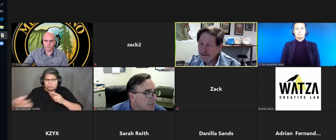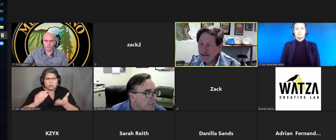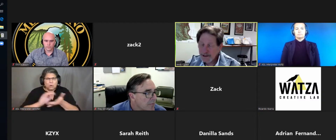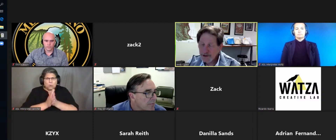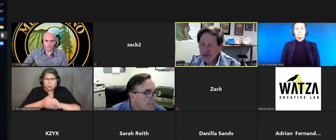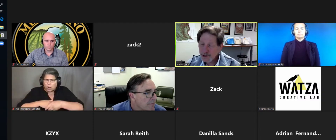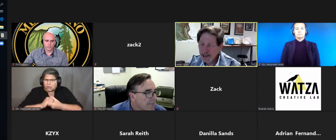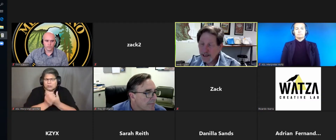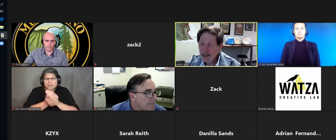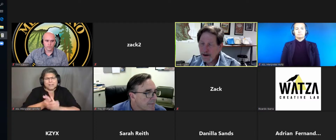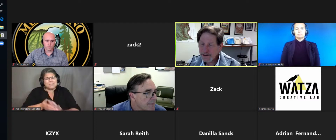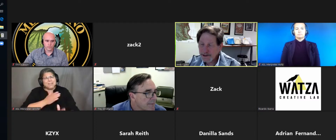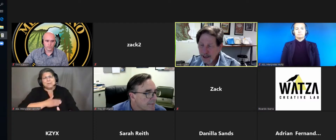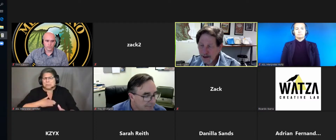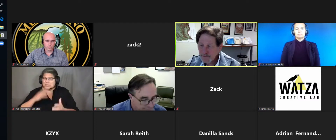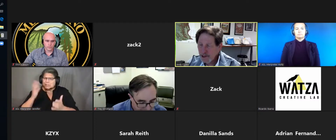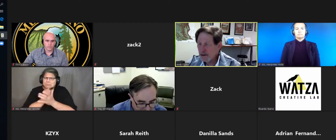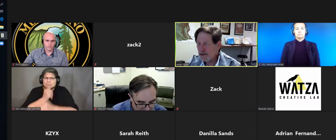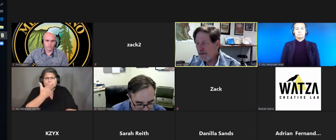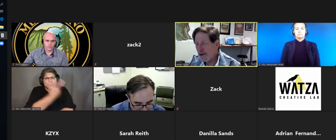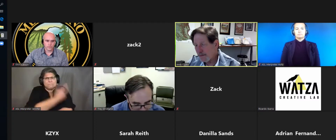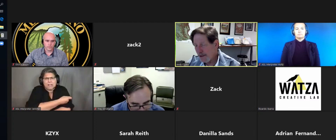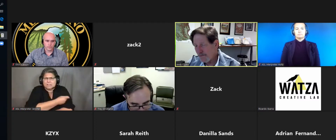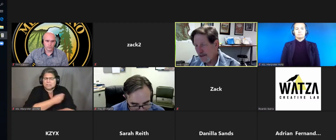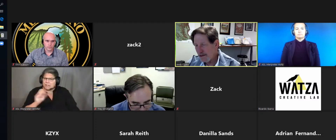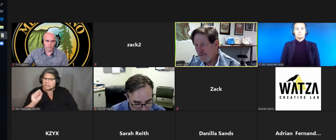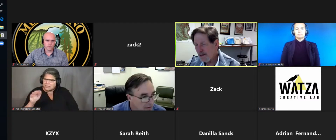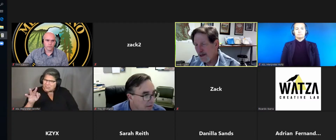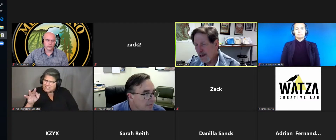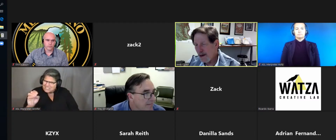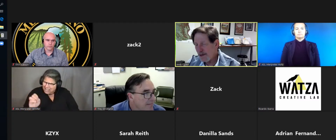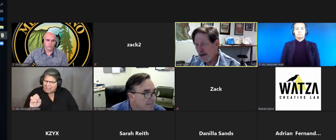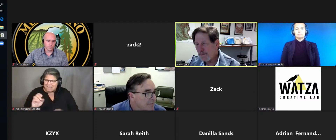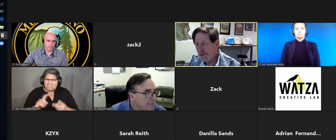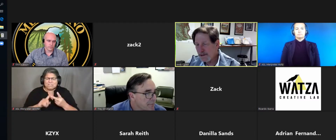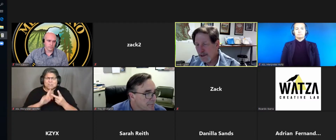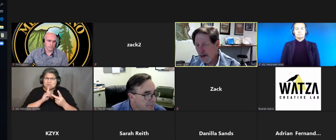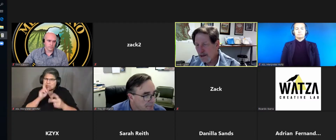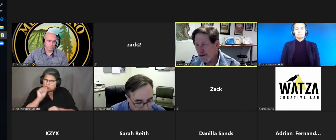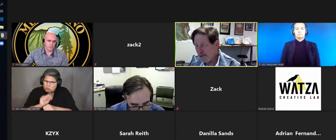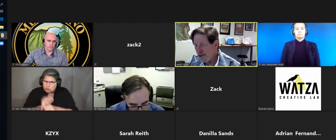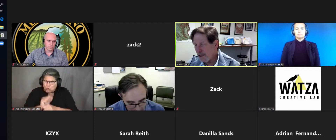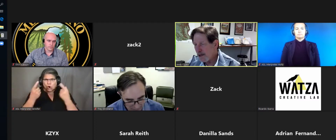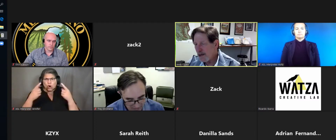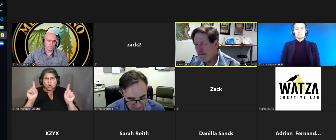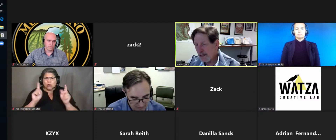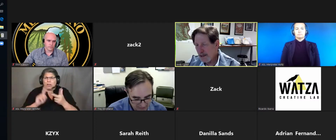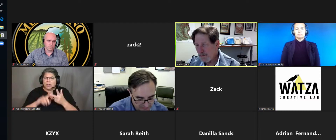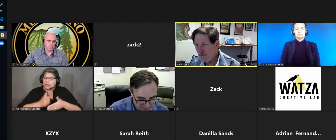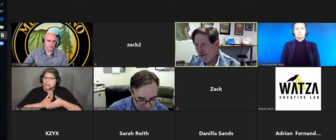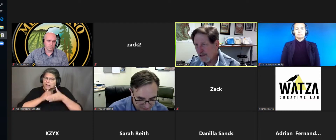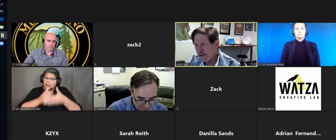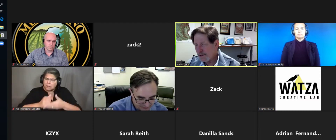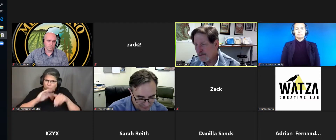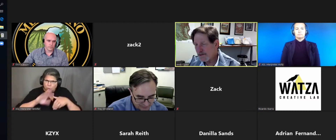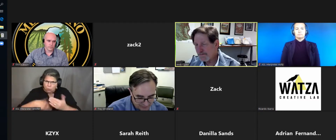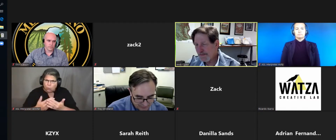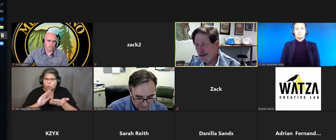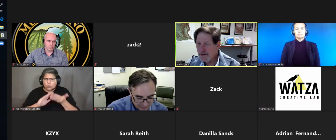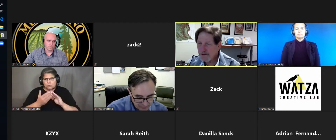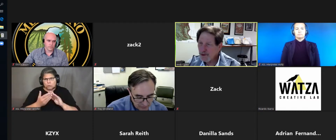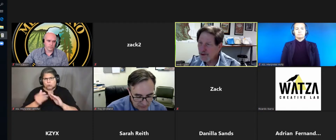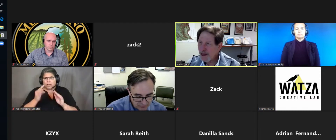get vaccinated as soon as you can. They are safe, they are incredibly effective, and we can help the entire community by getting more